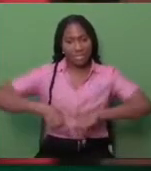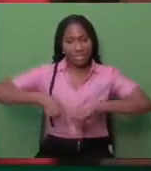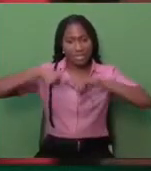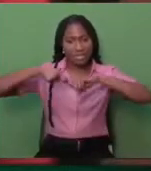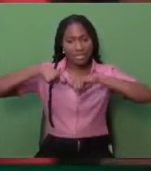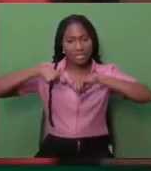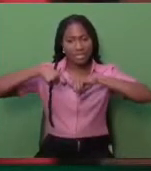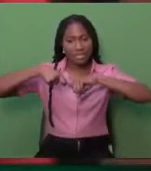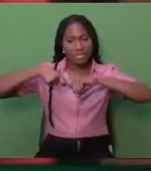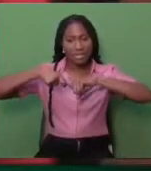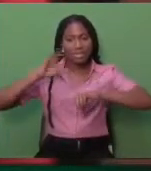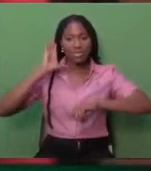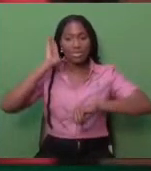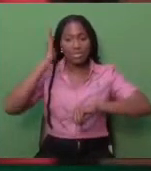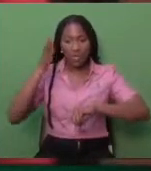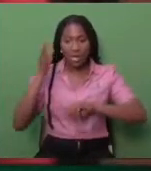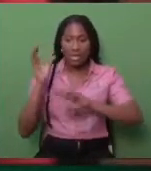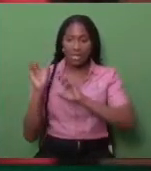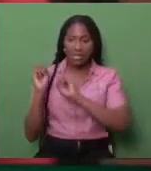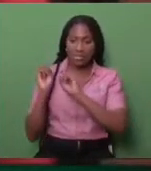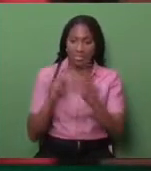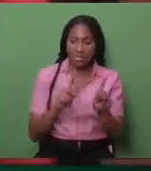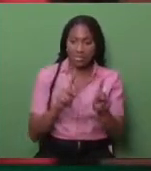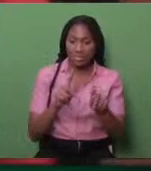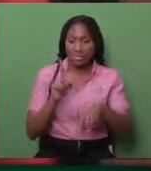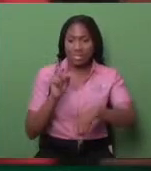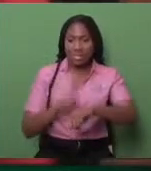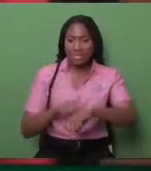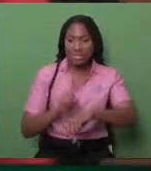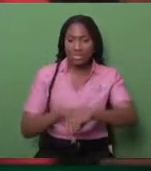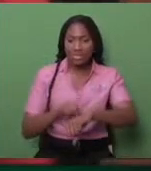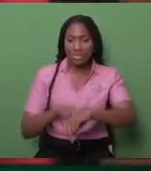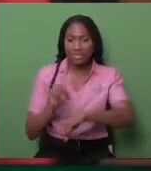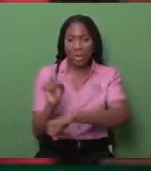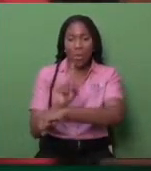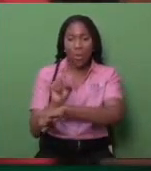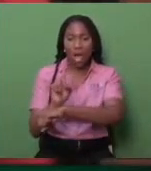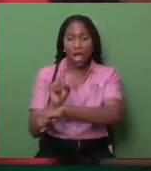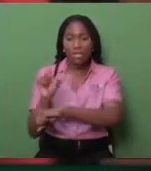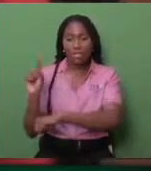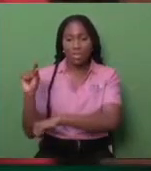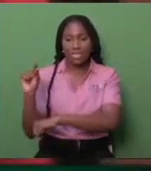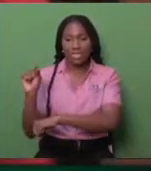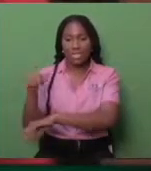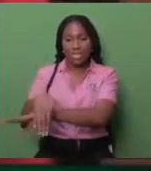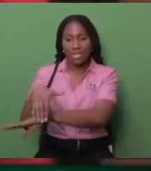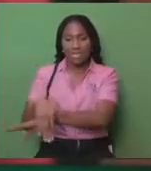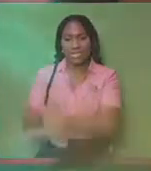and shall resume at 1:20 p.m.